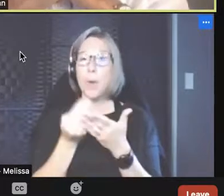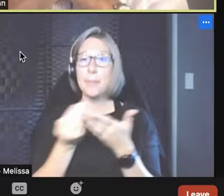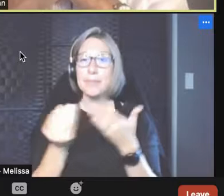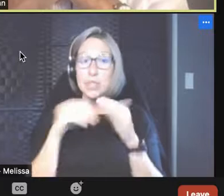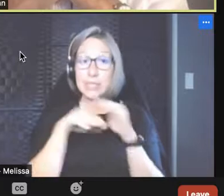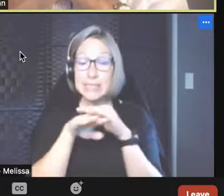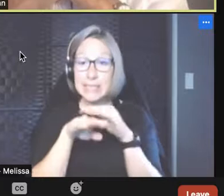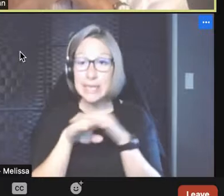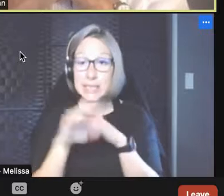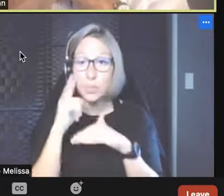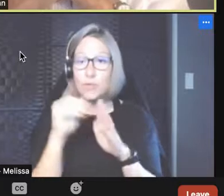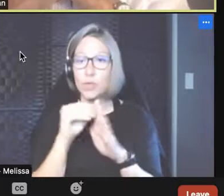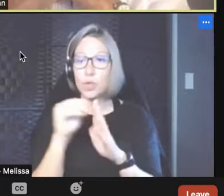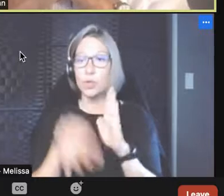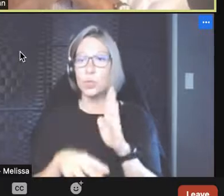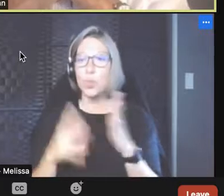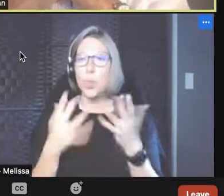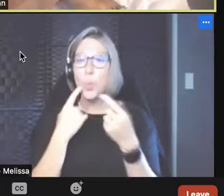what works.